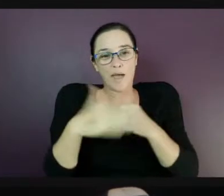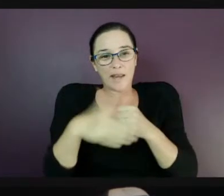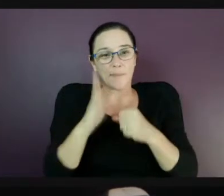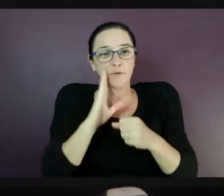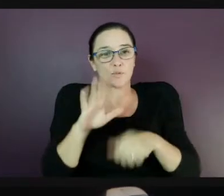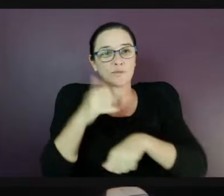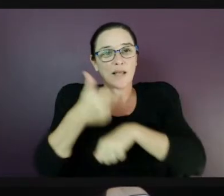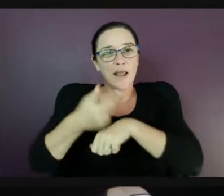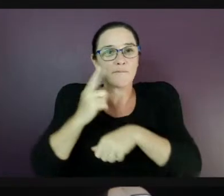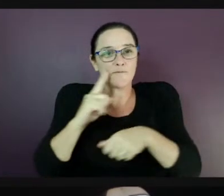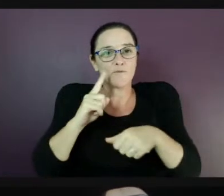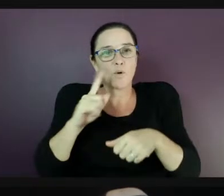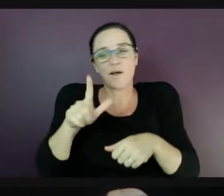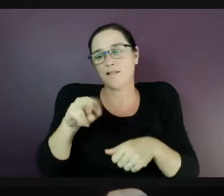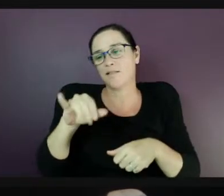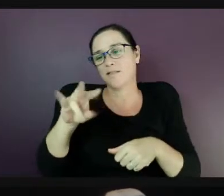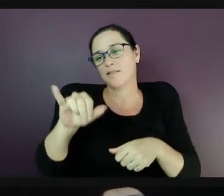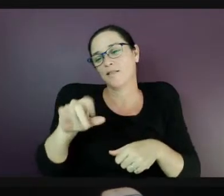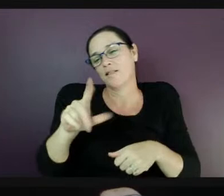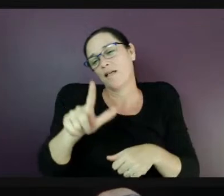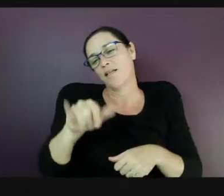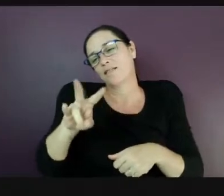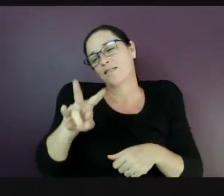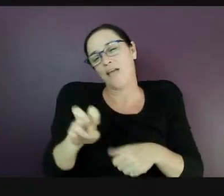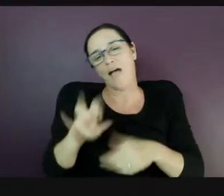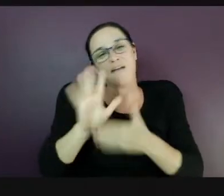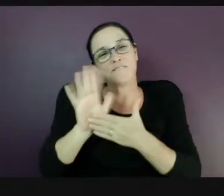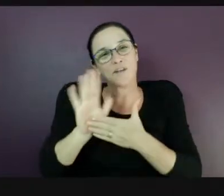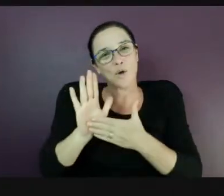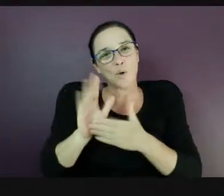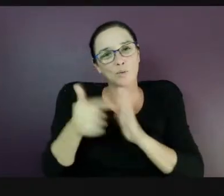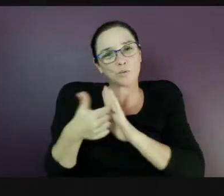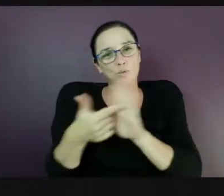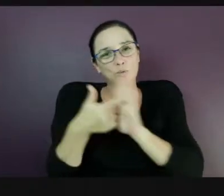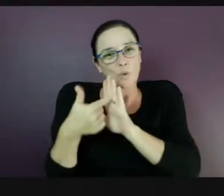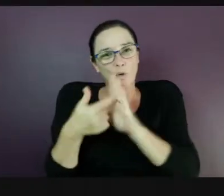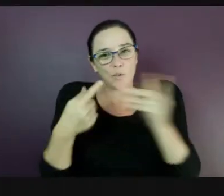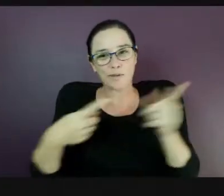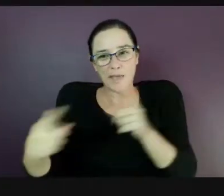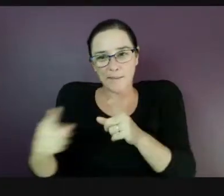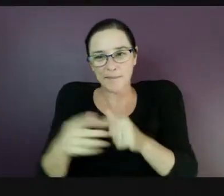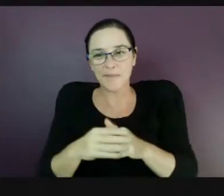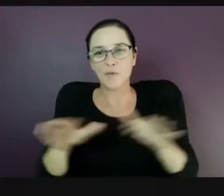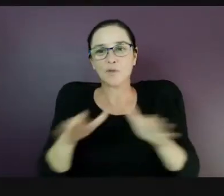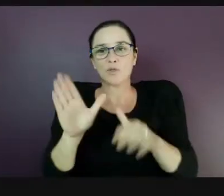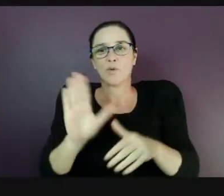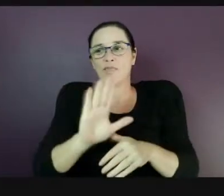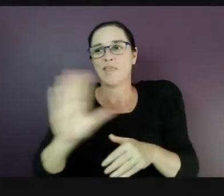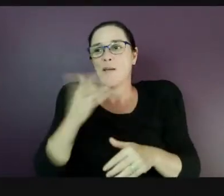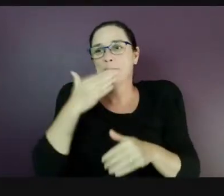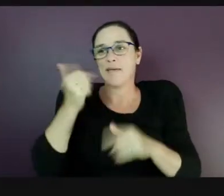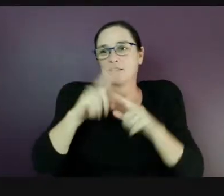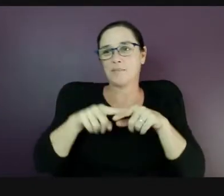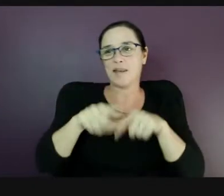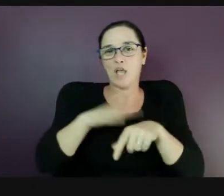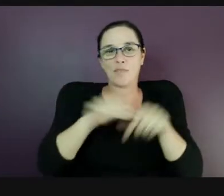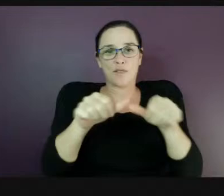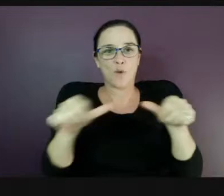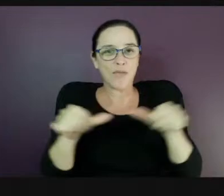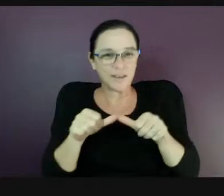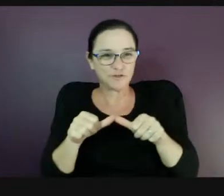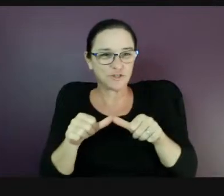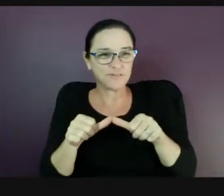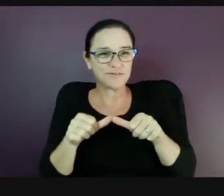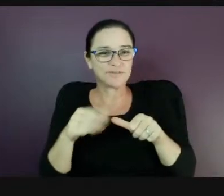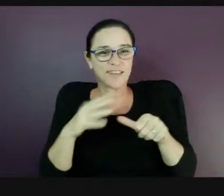live stream of what's happening for you guys. They'll do their best depending on the location and all the specifics of